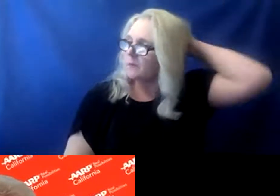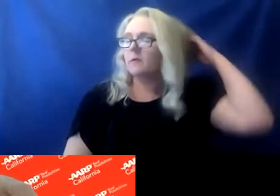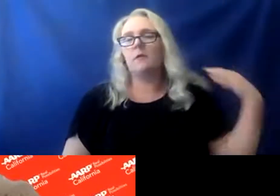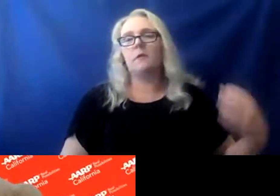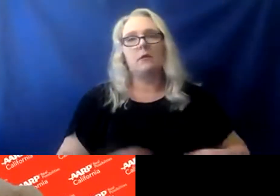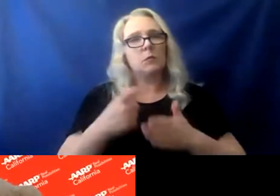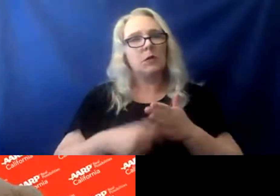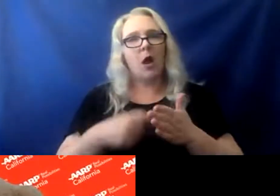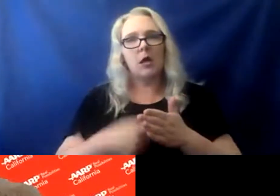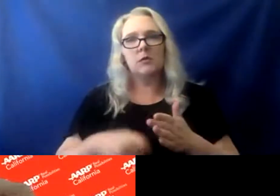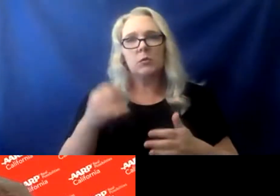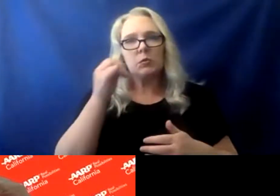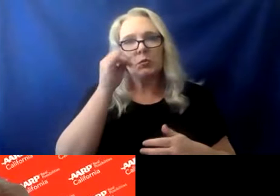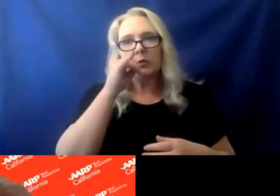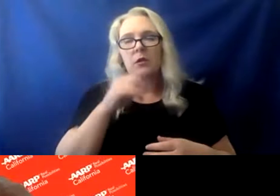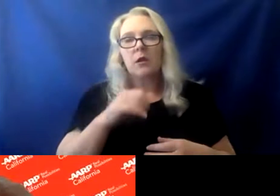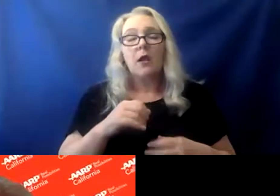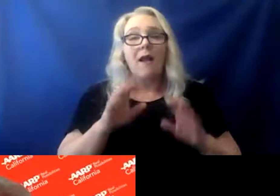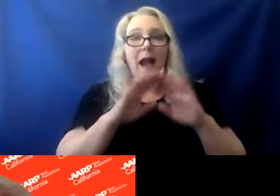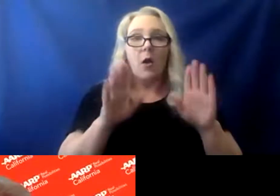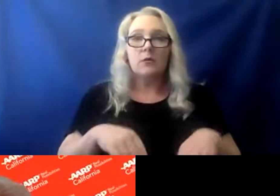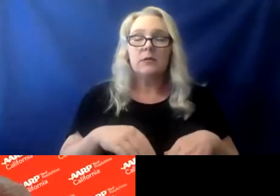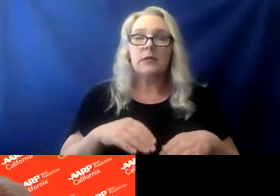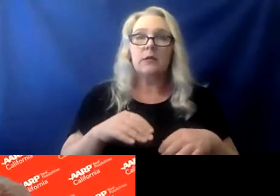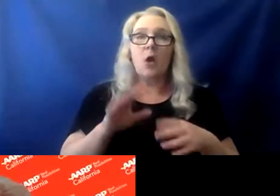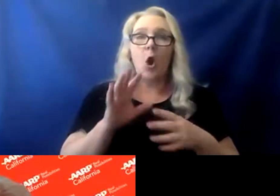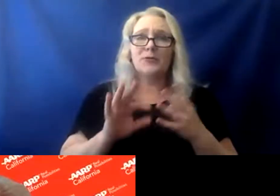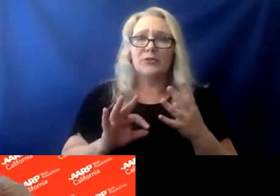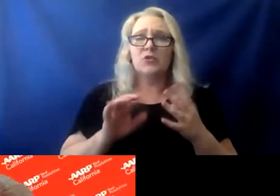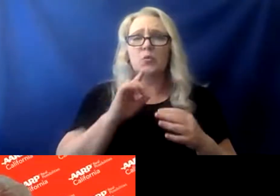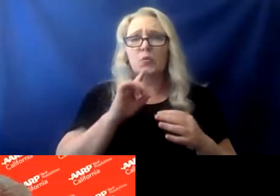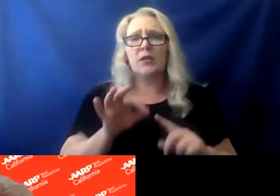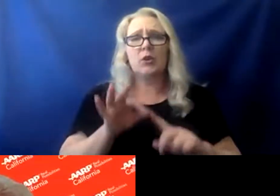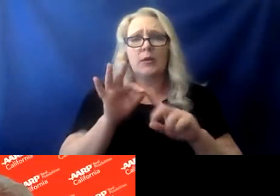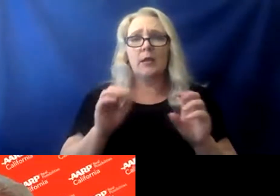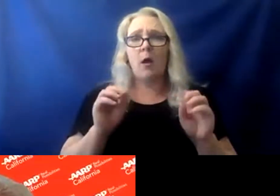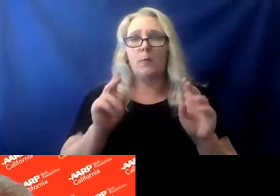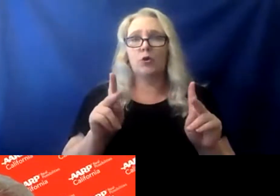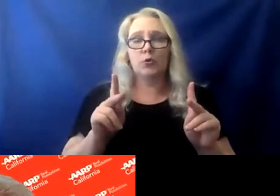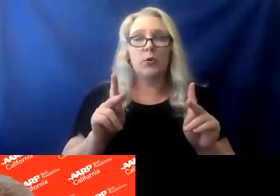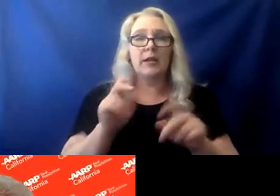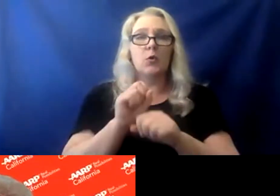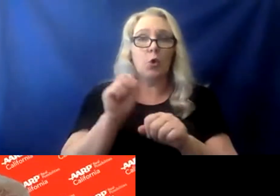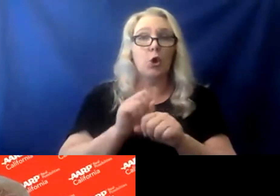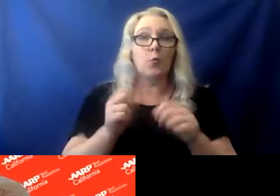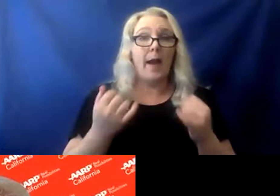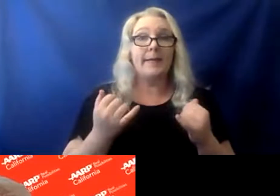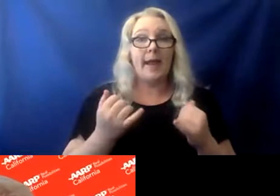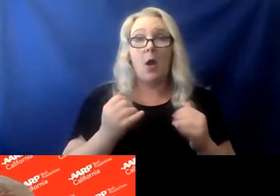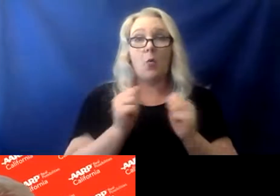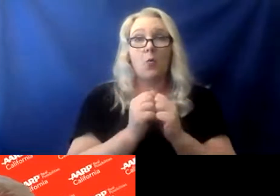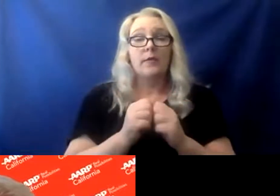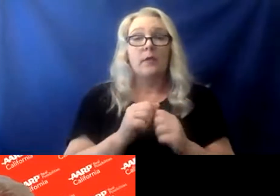care. Housing options, we have a really unique opportunity to be working right now with